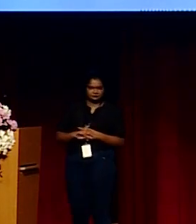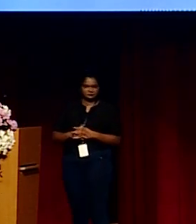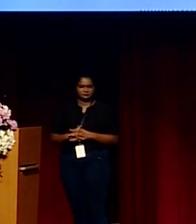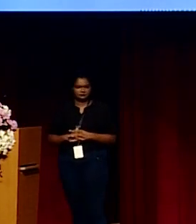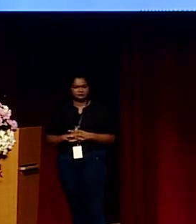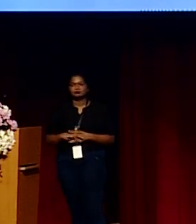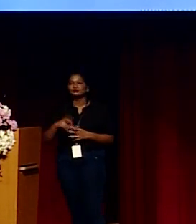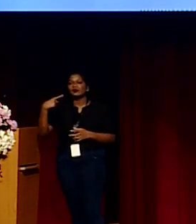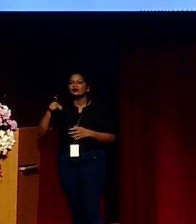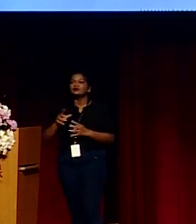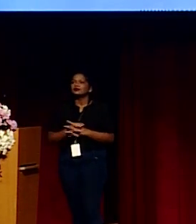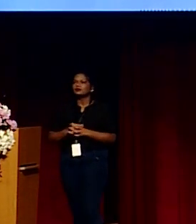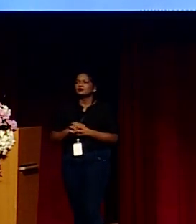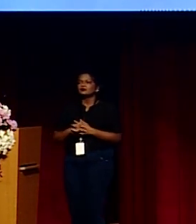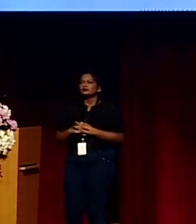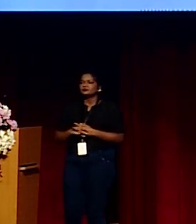Right.